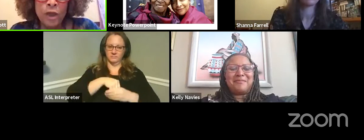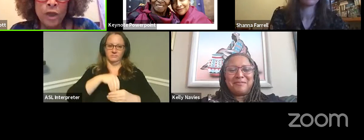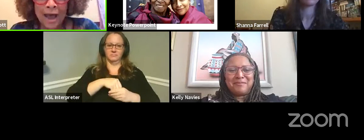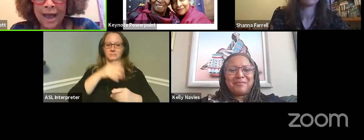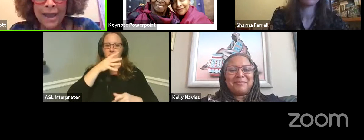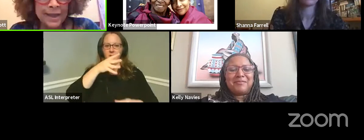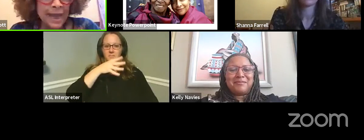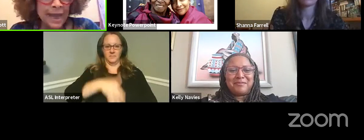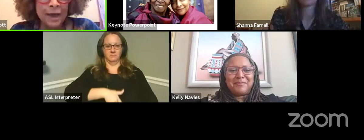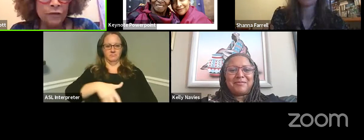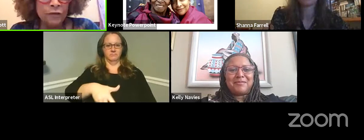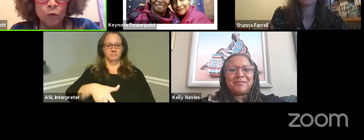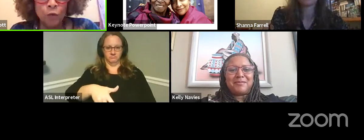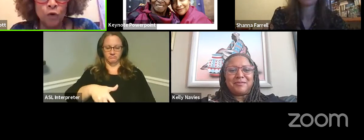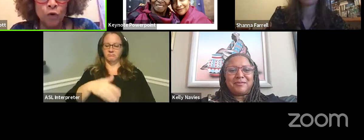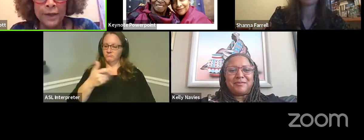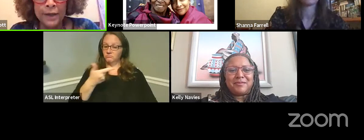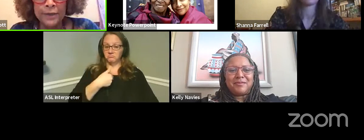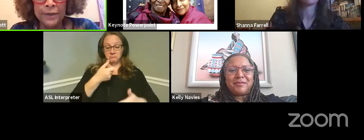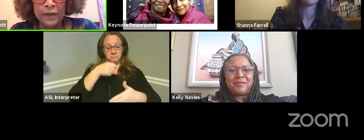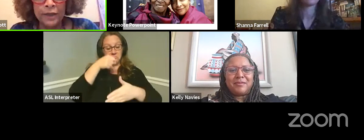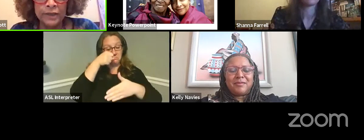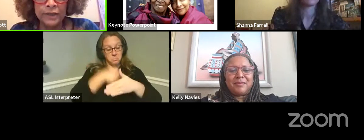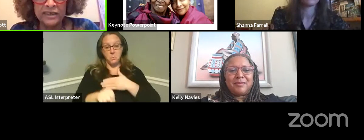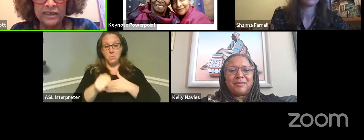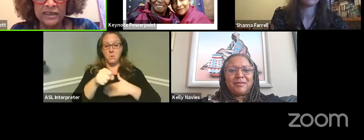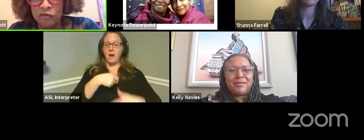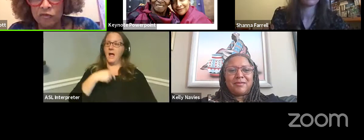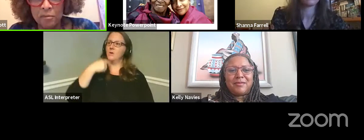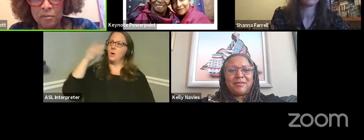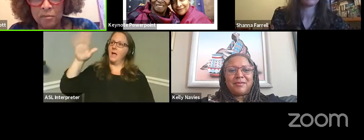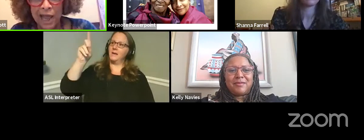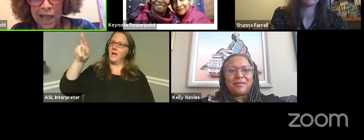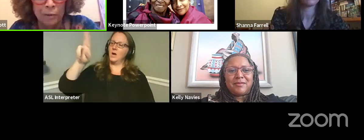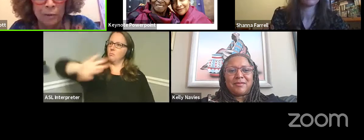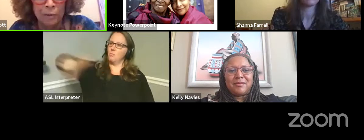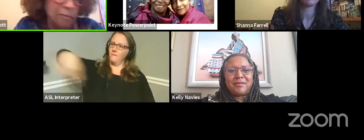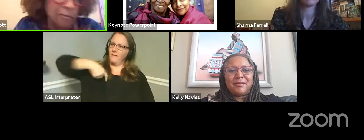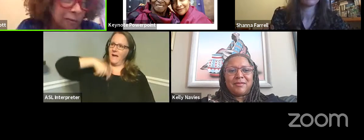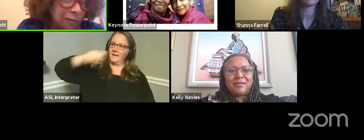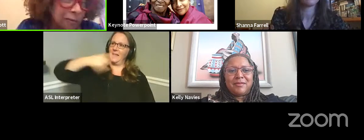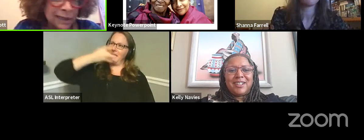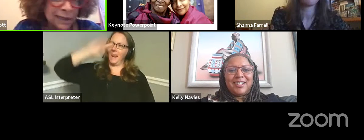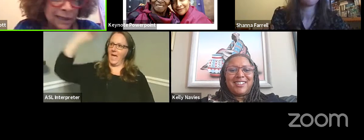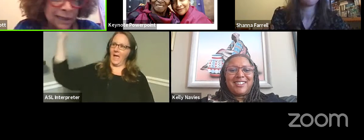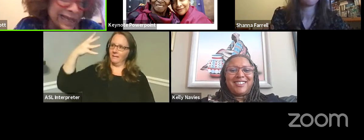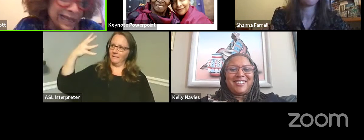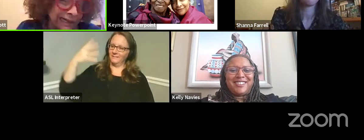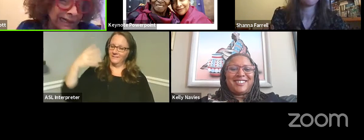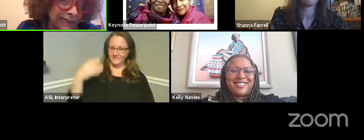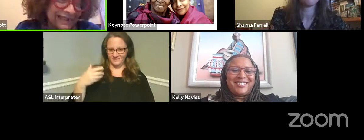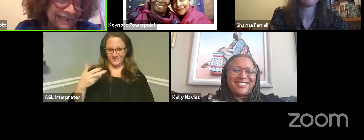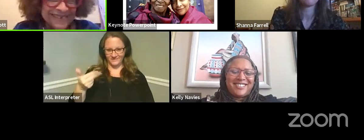When I came out of the womb, I said to the doctor, move, you're in my life. Ba-boom, boom, kazing.